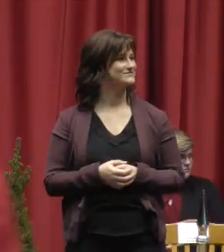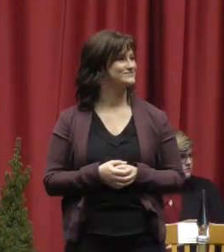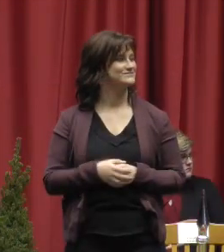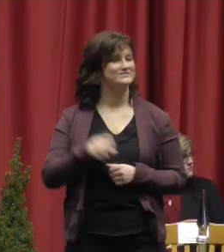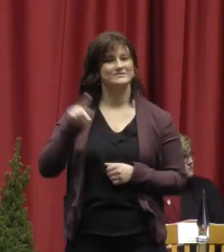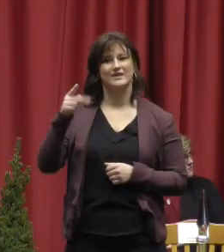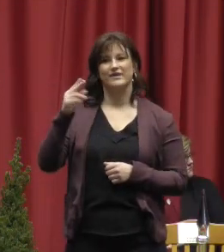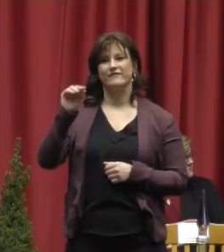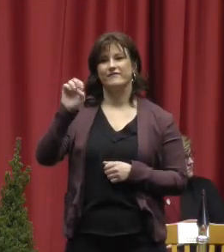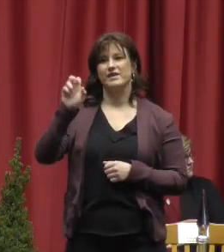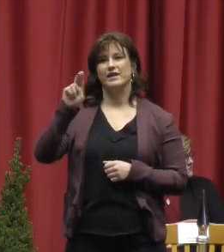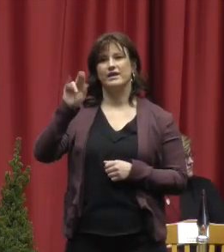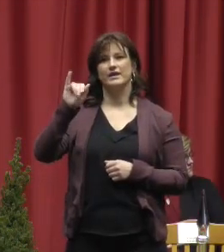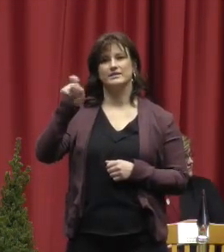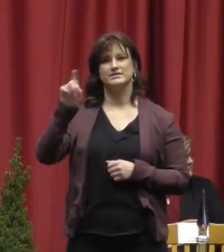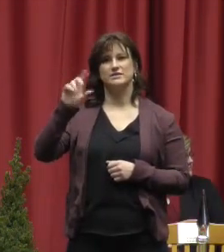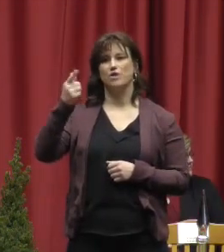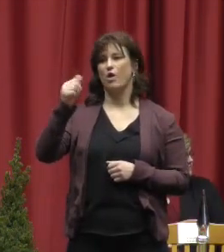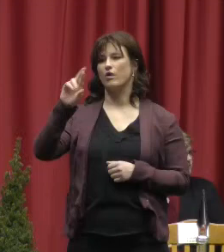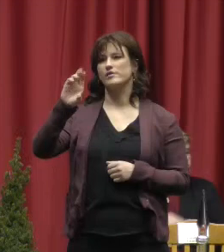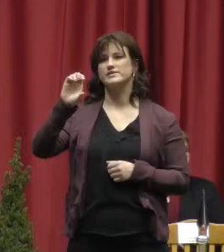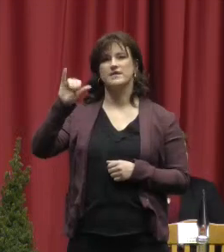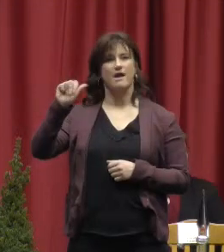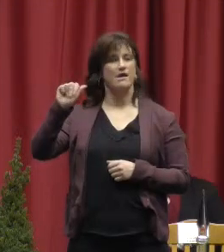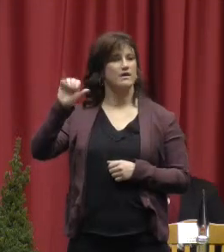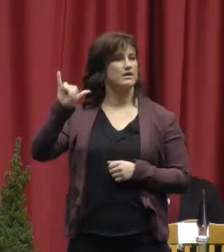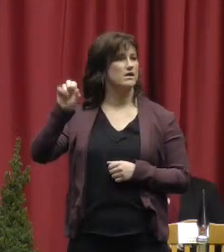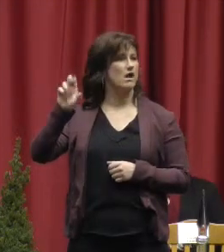Phoenix Garcia Young.